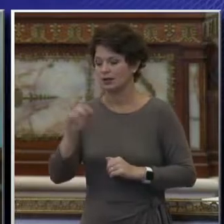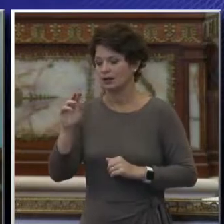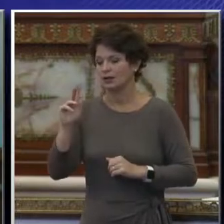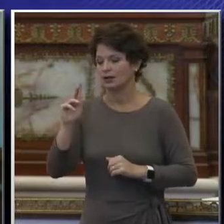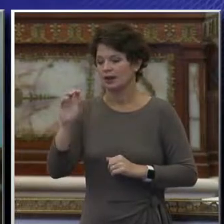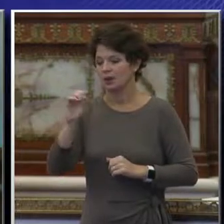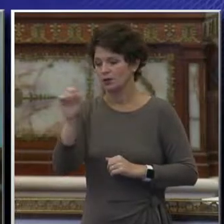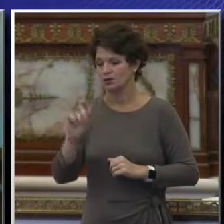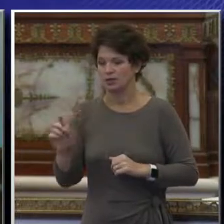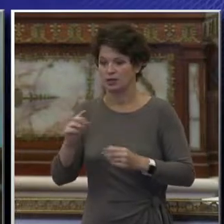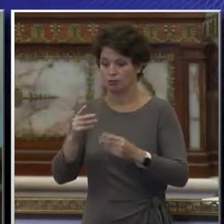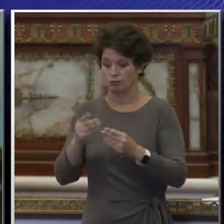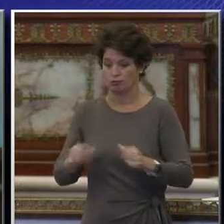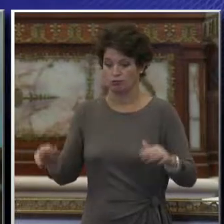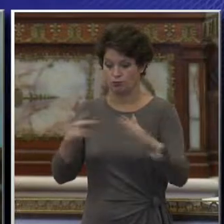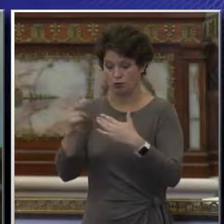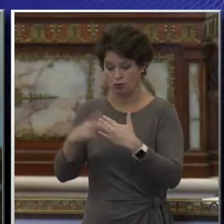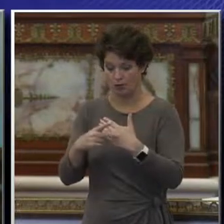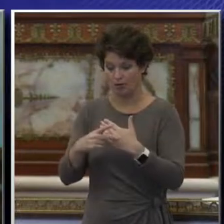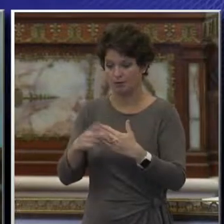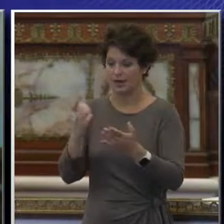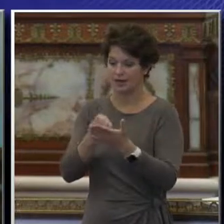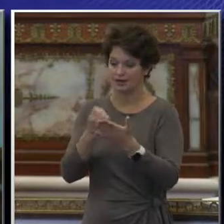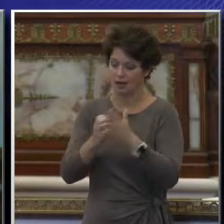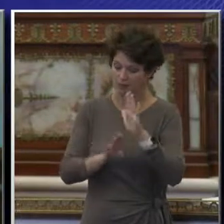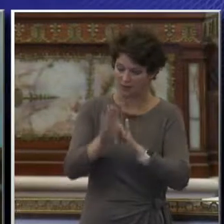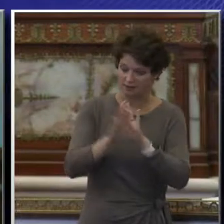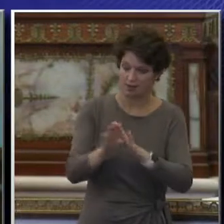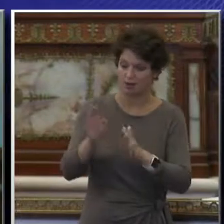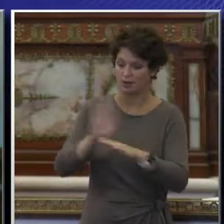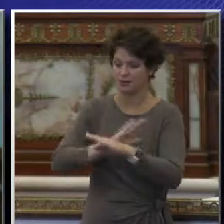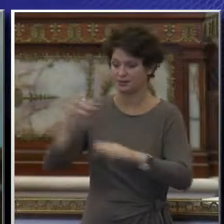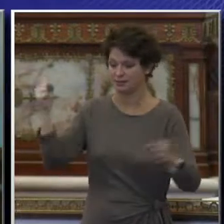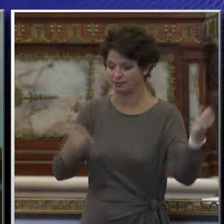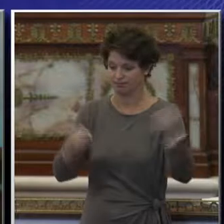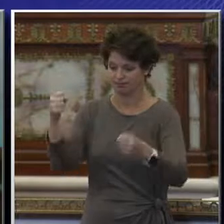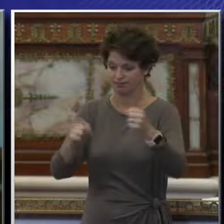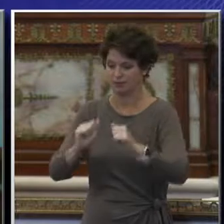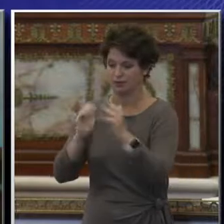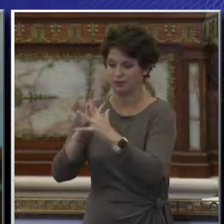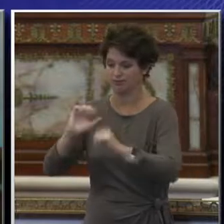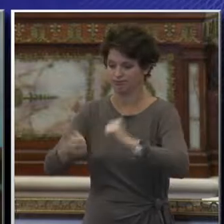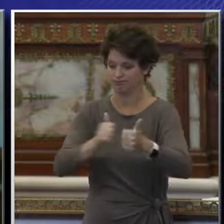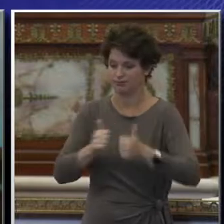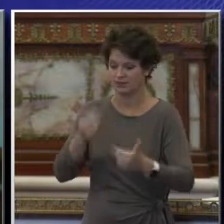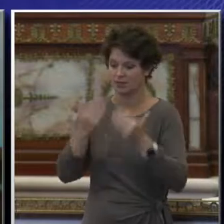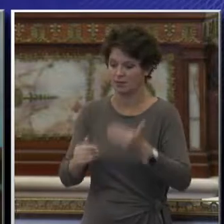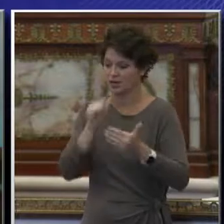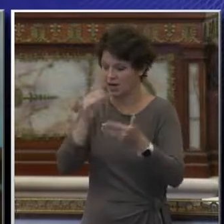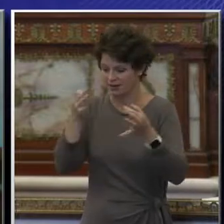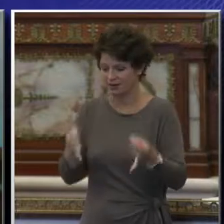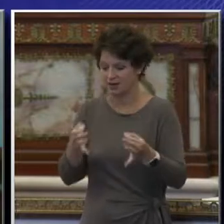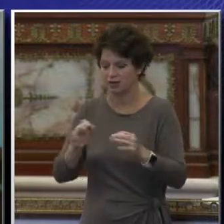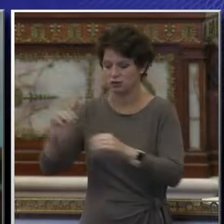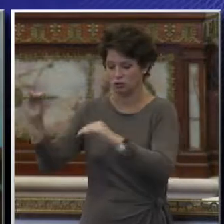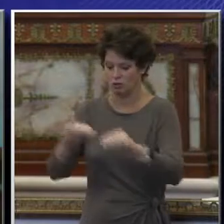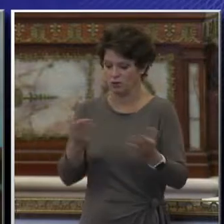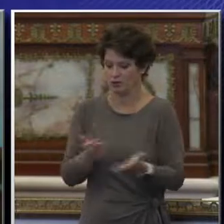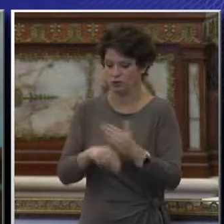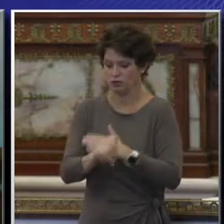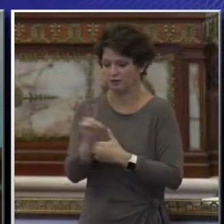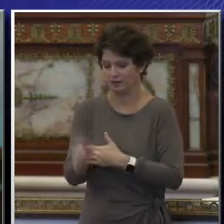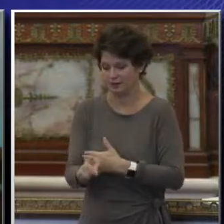program allows the city to spur economic development and attract businesses that may not otherwise choose to develop or locate in